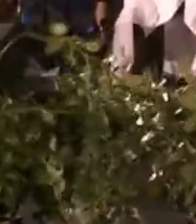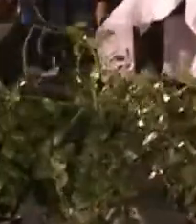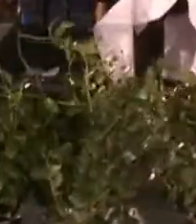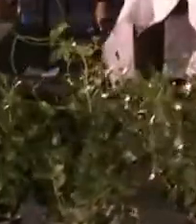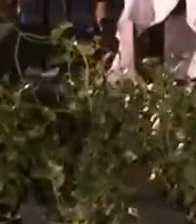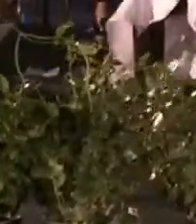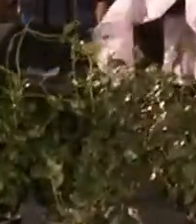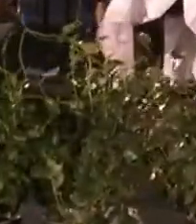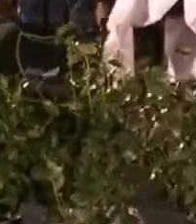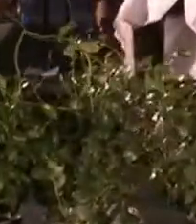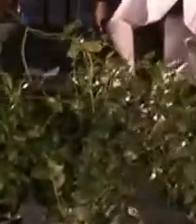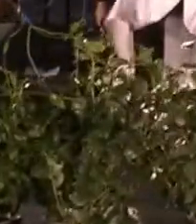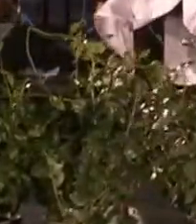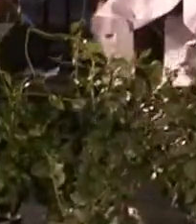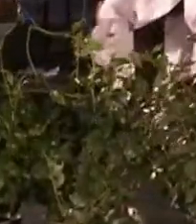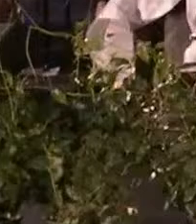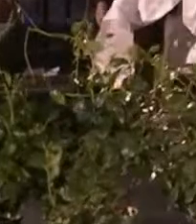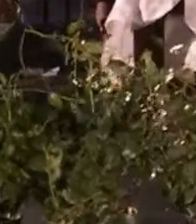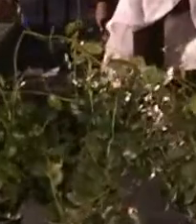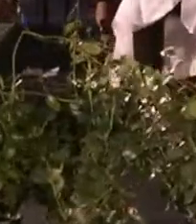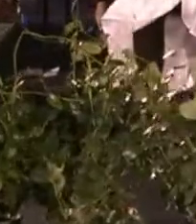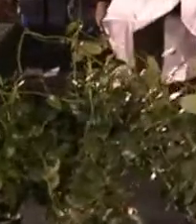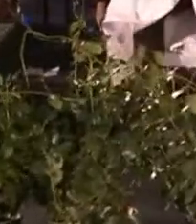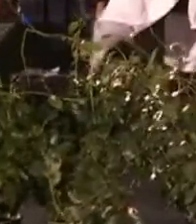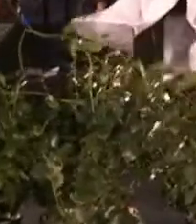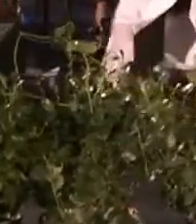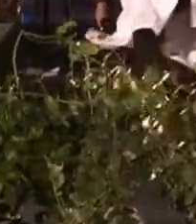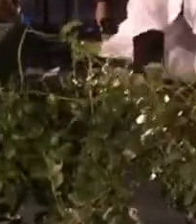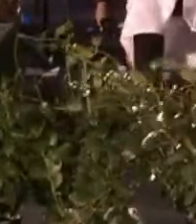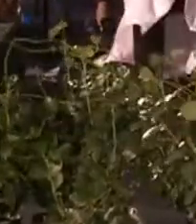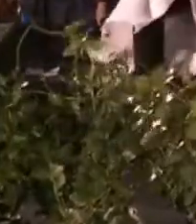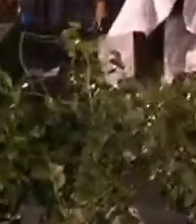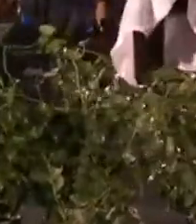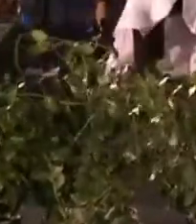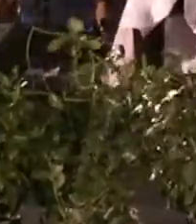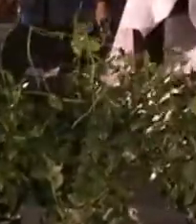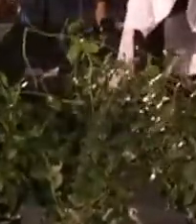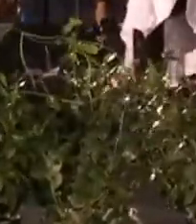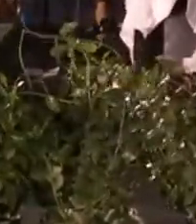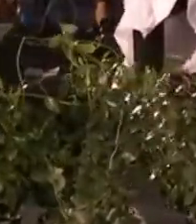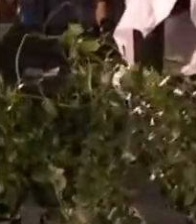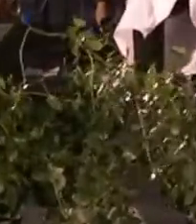Isenia Ramos will be attending San Antonio College.